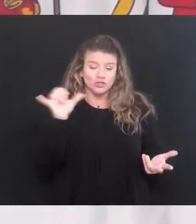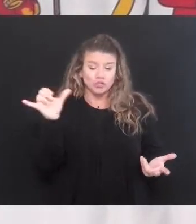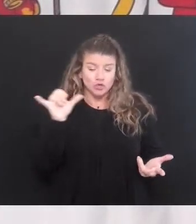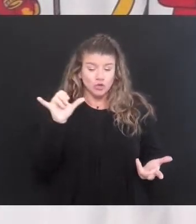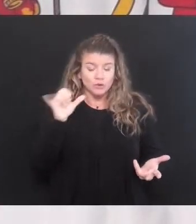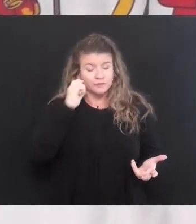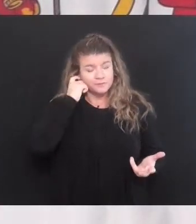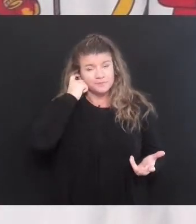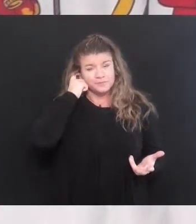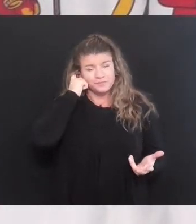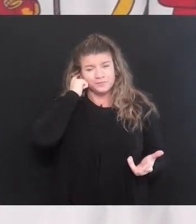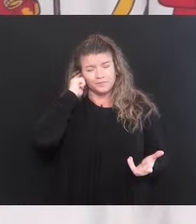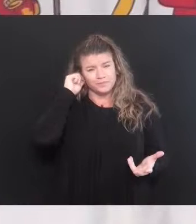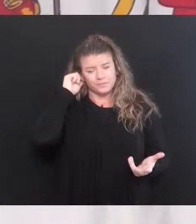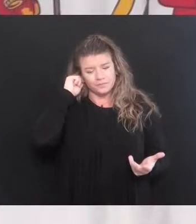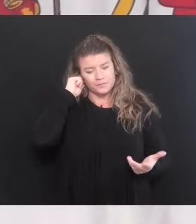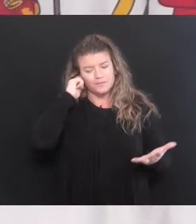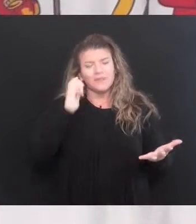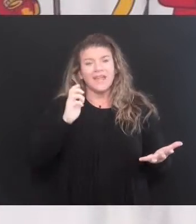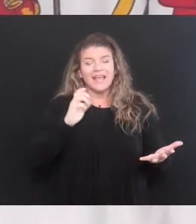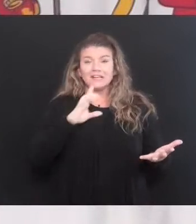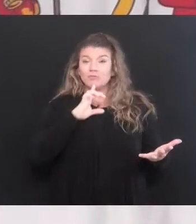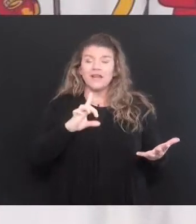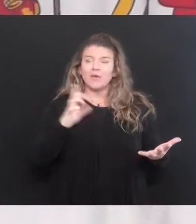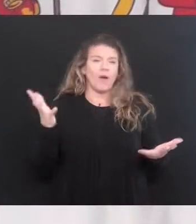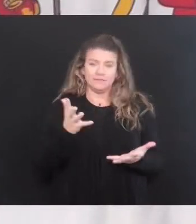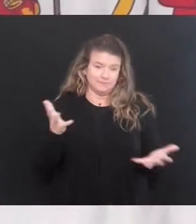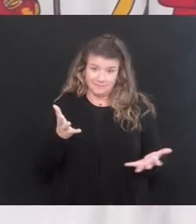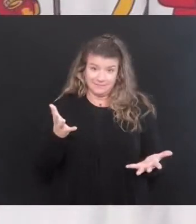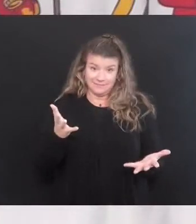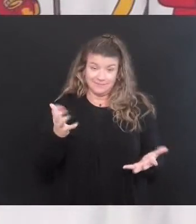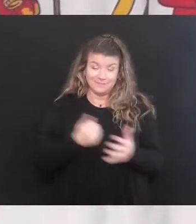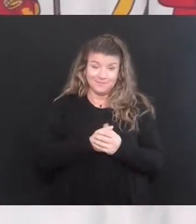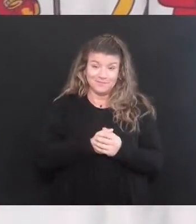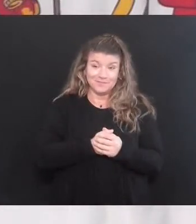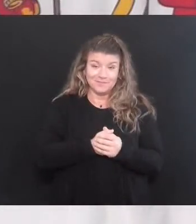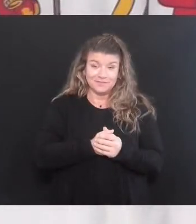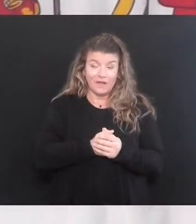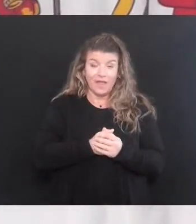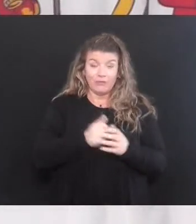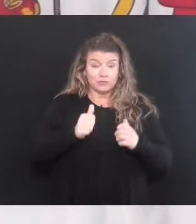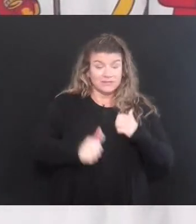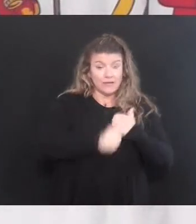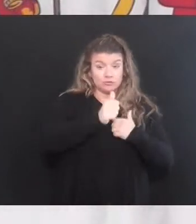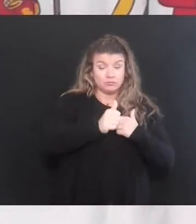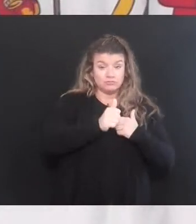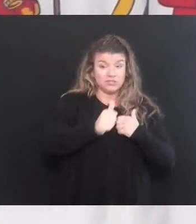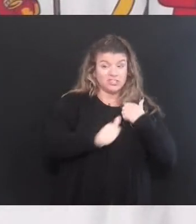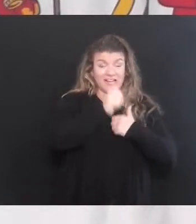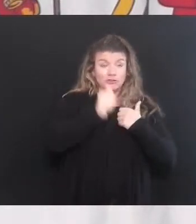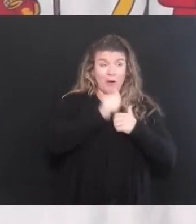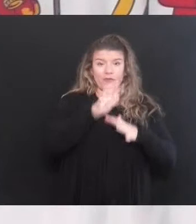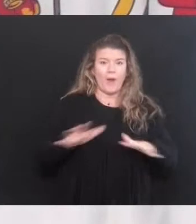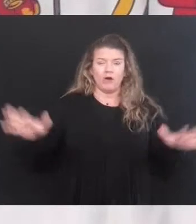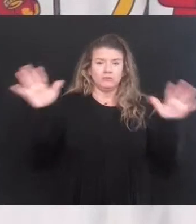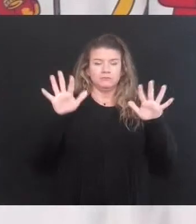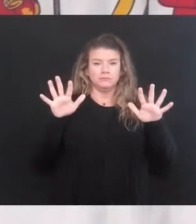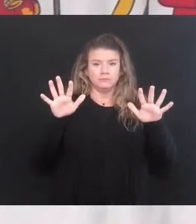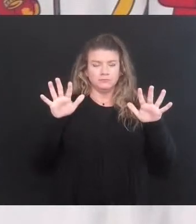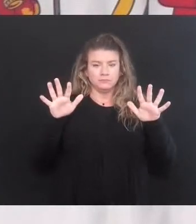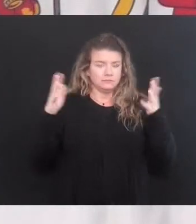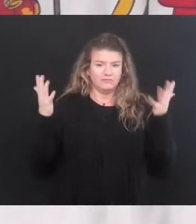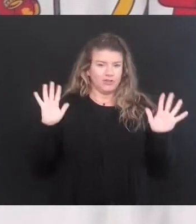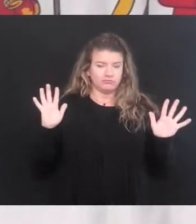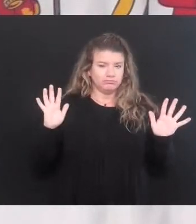know, David, it just really boils right down to just this, doesn't it? There's danger. There's danger everywhere. That's all there is to